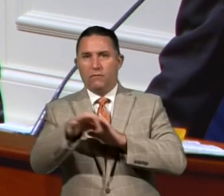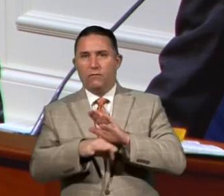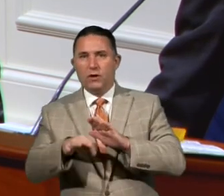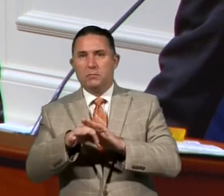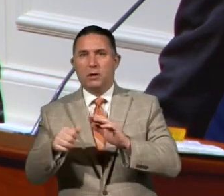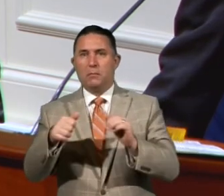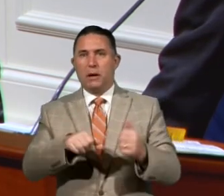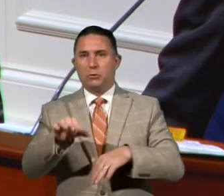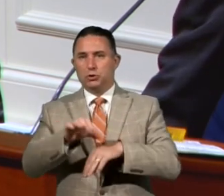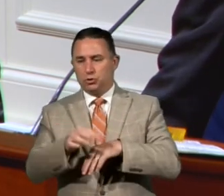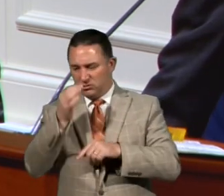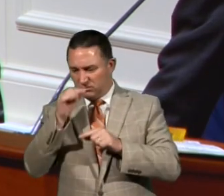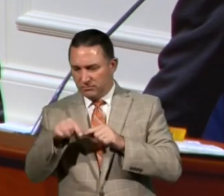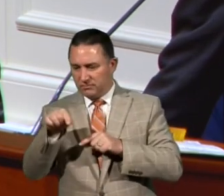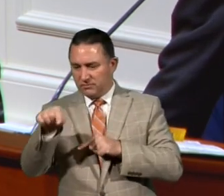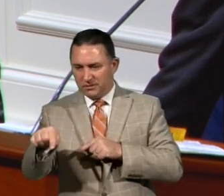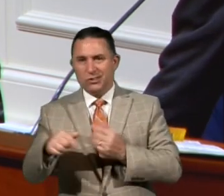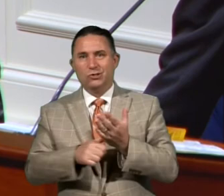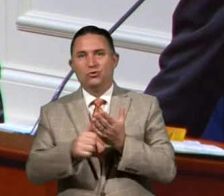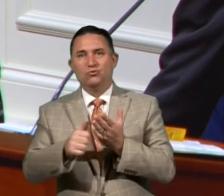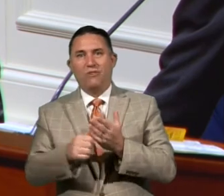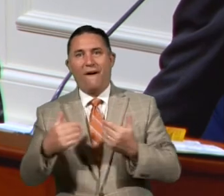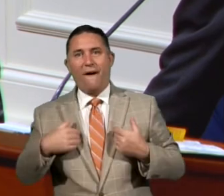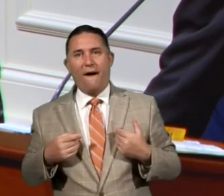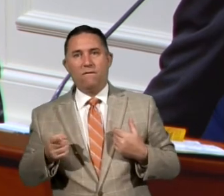church that had tracts.